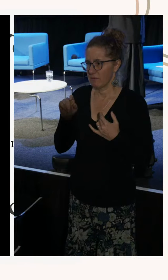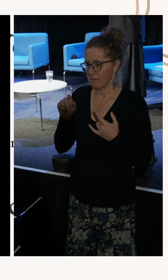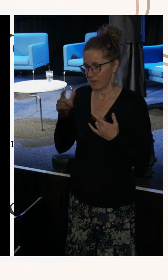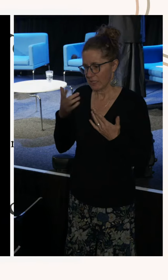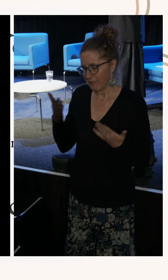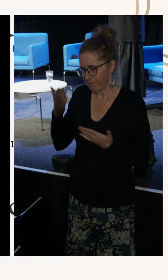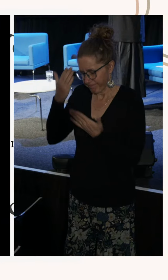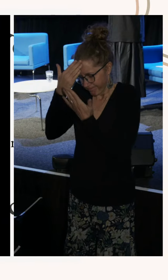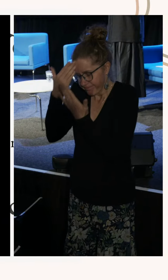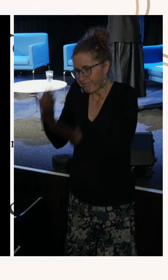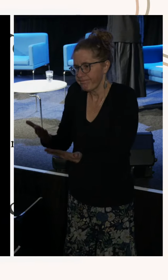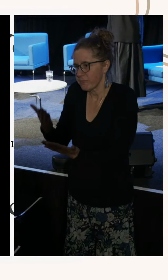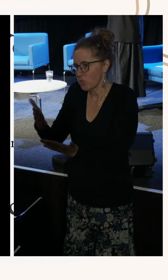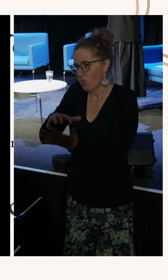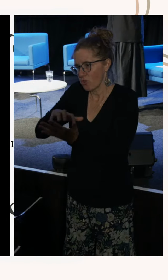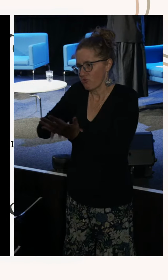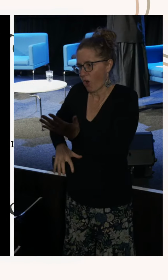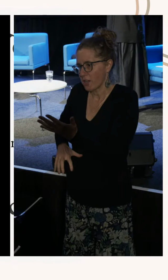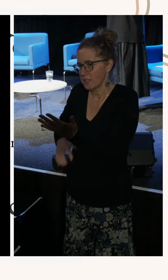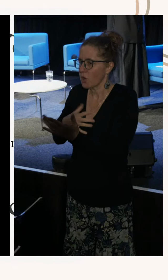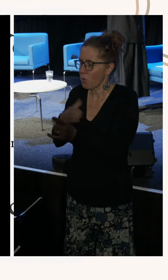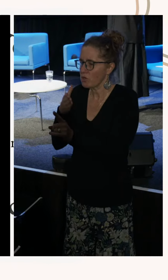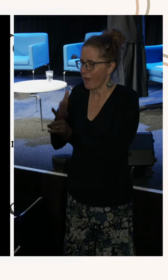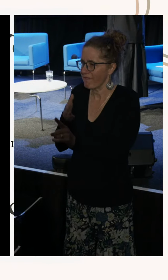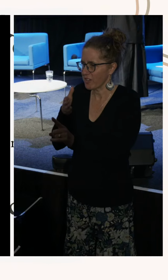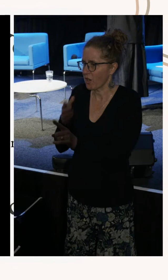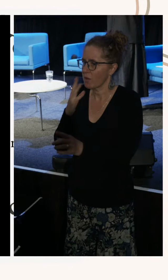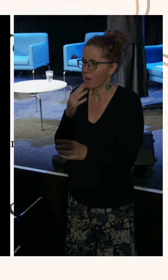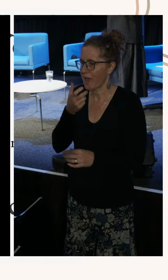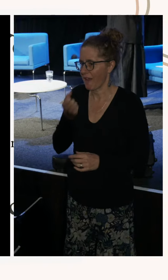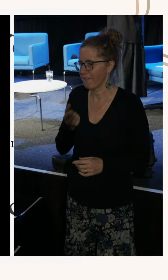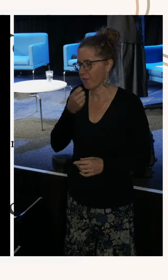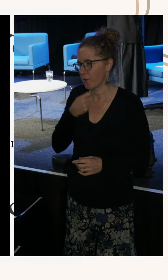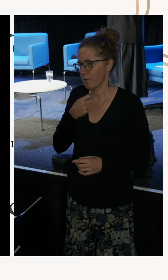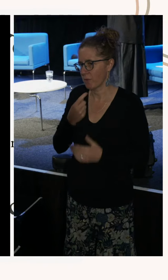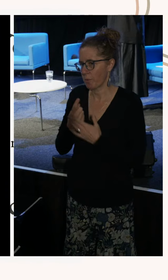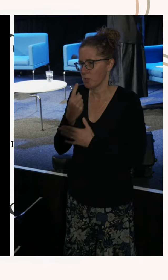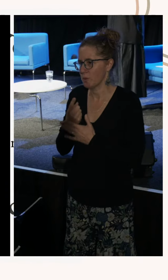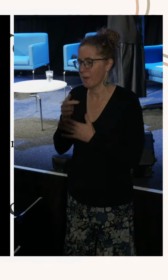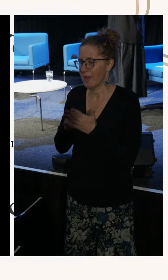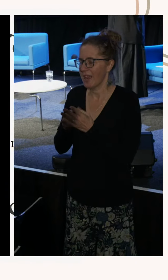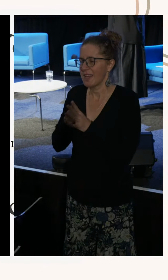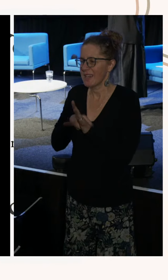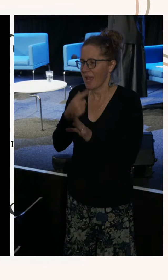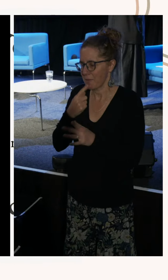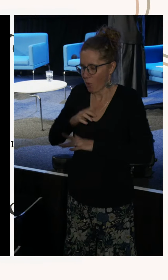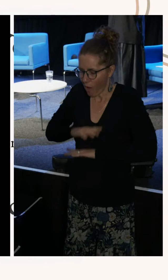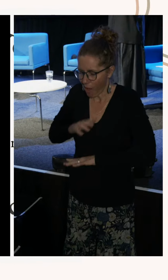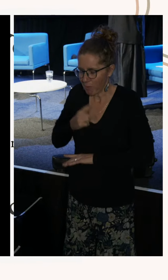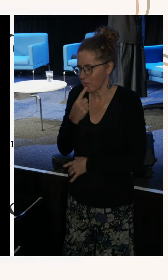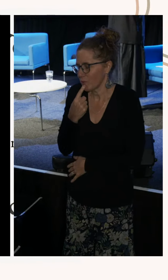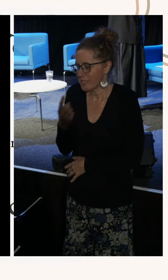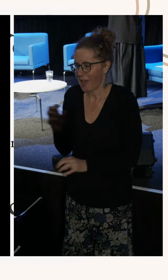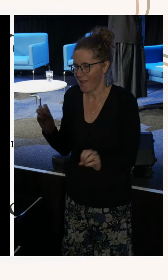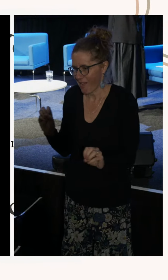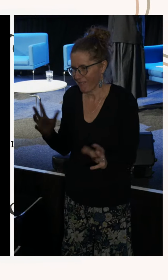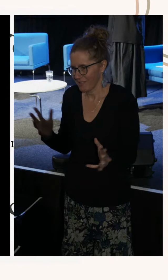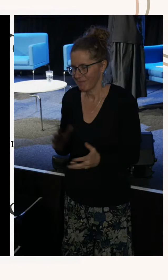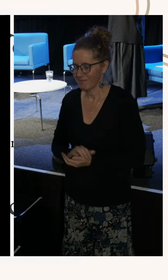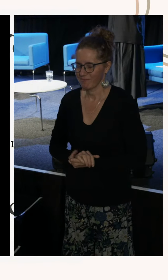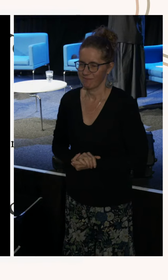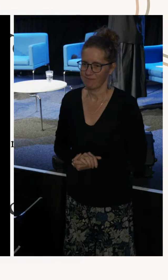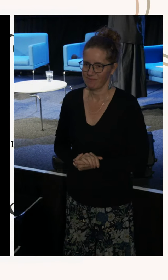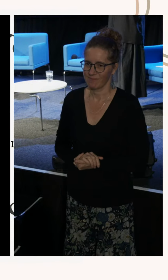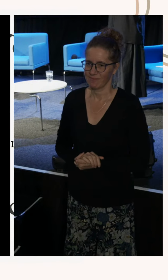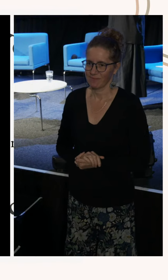those pieces is something that I just would love to emphasise while I've got the opportunity, because Nay wouldn't. Nay's a bit more humble than that, so.